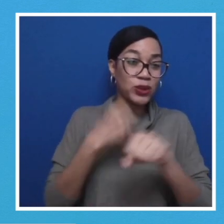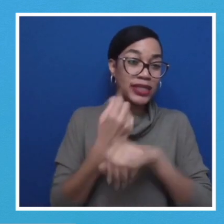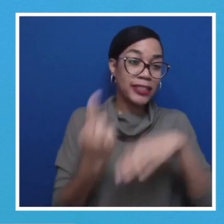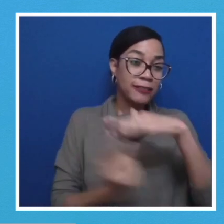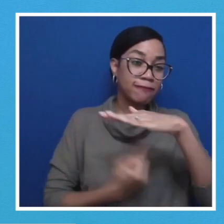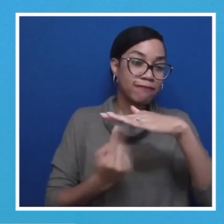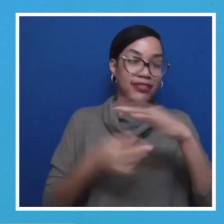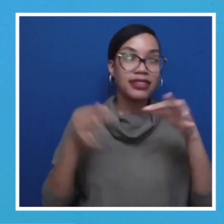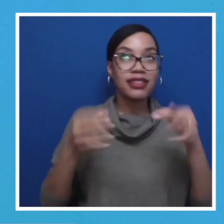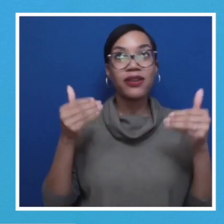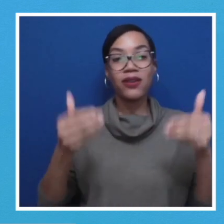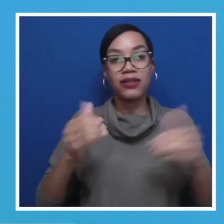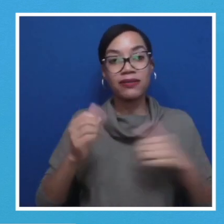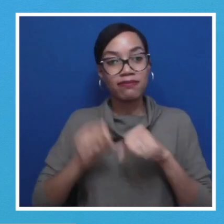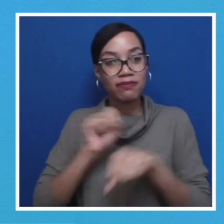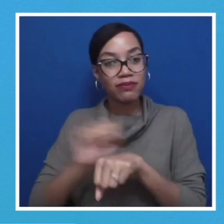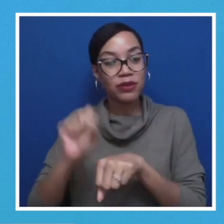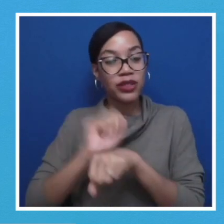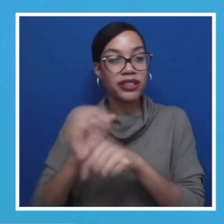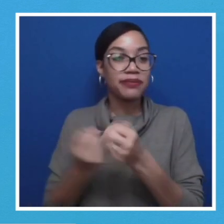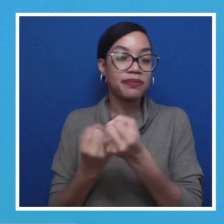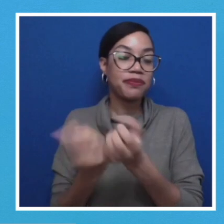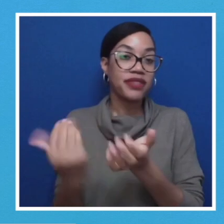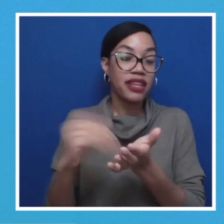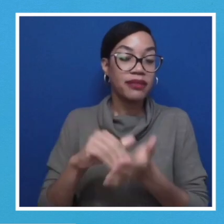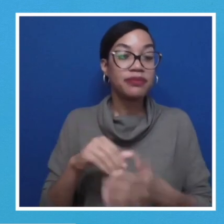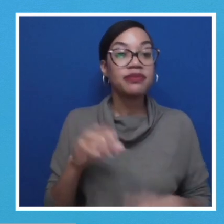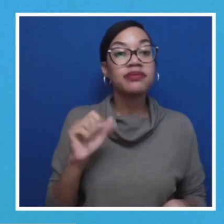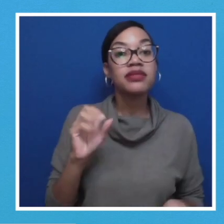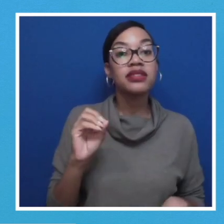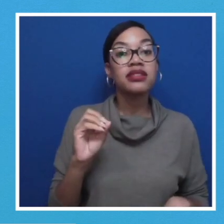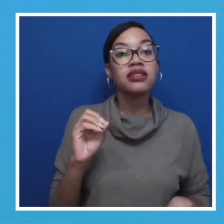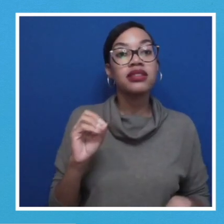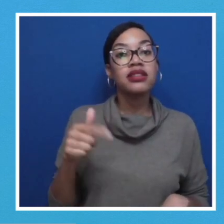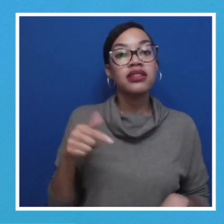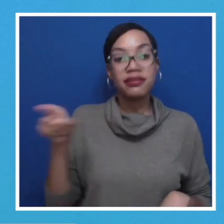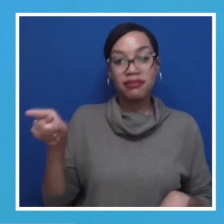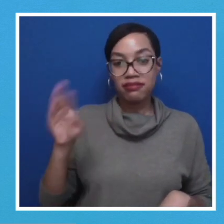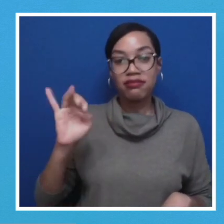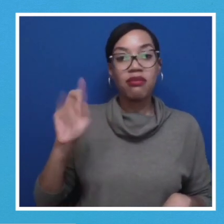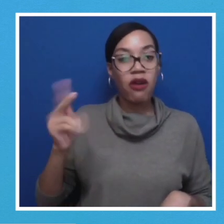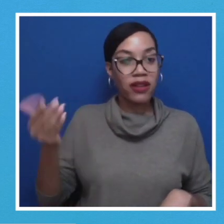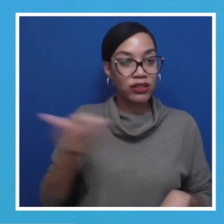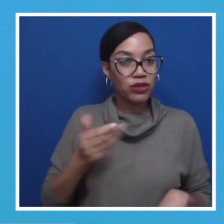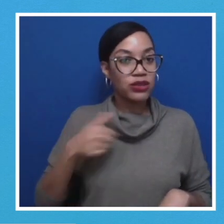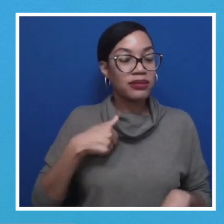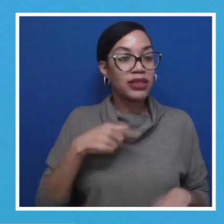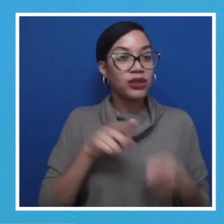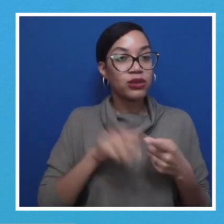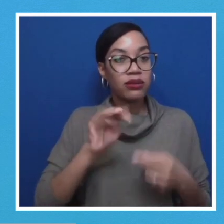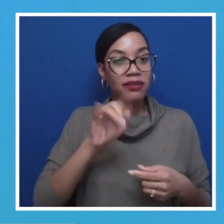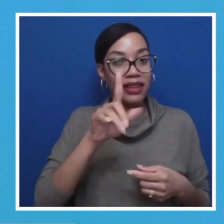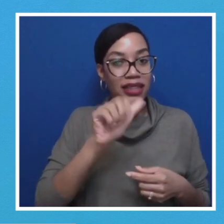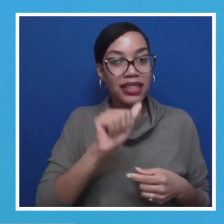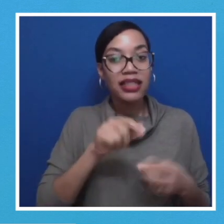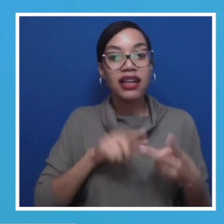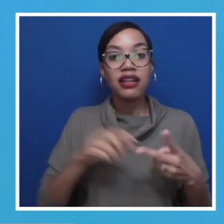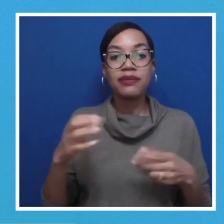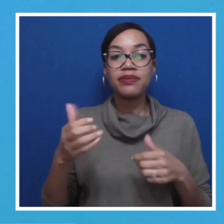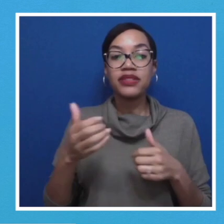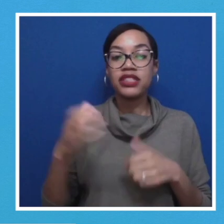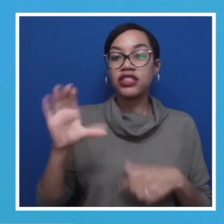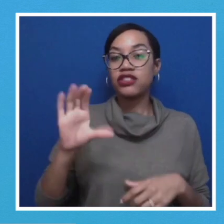lot. He introduced me to Melina and Chief Namox, who are here